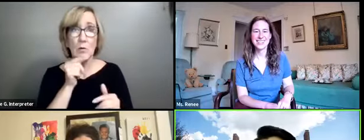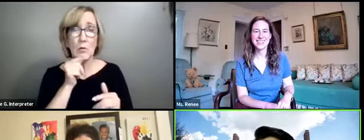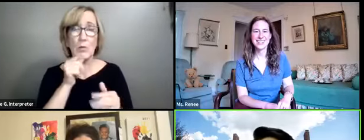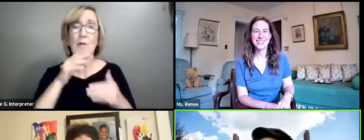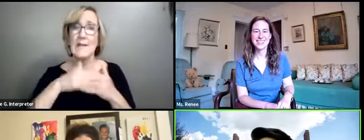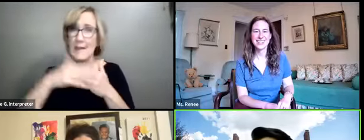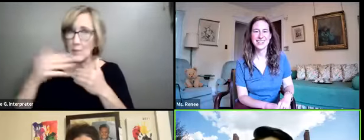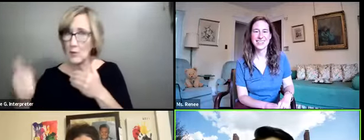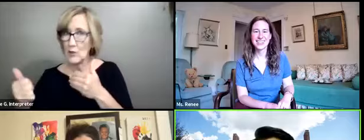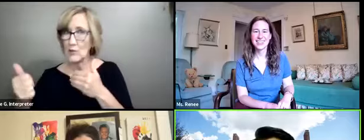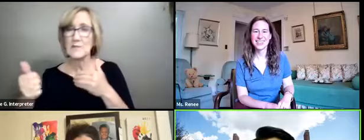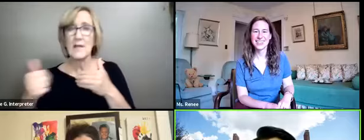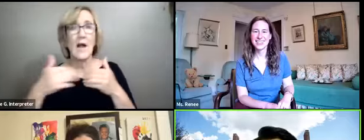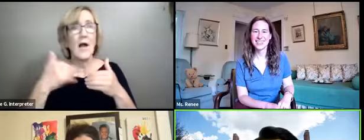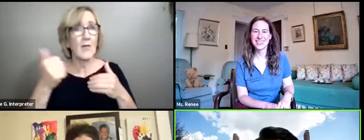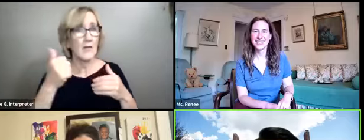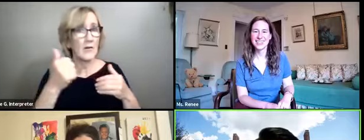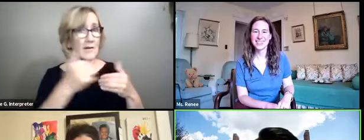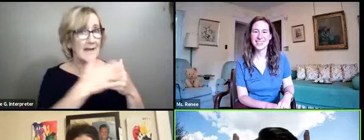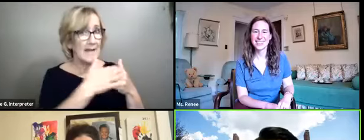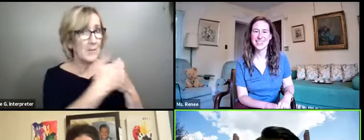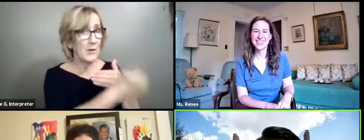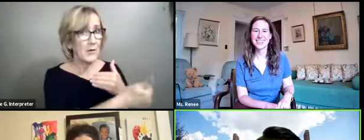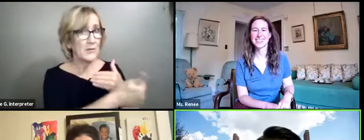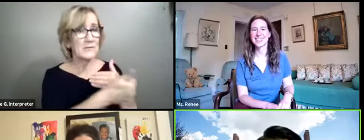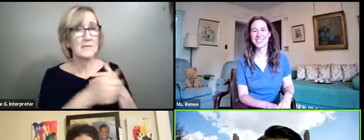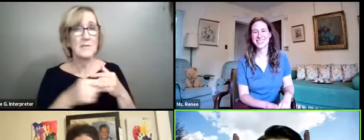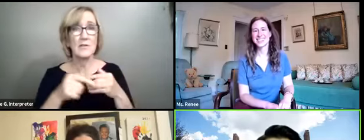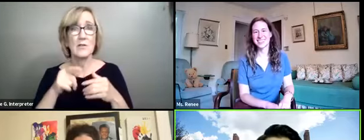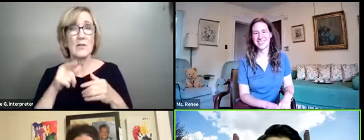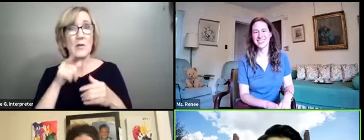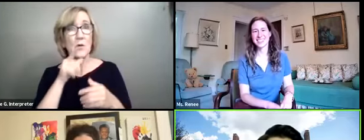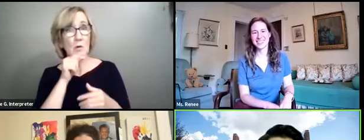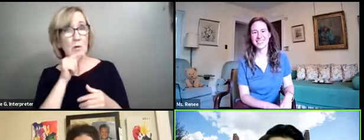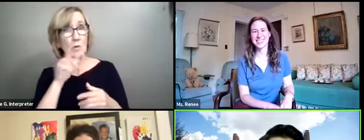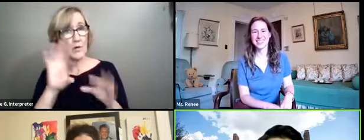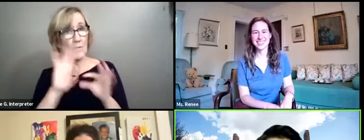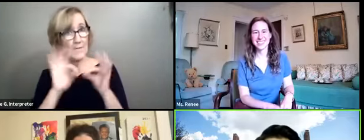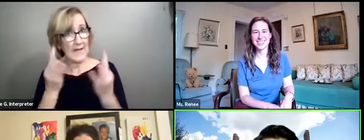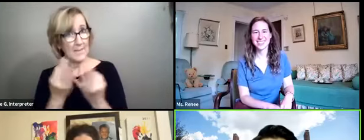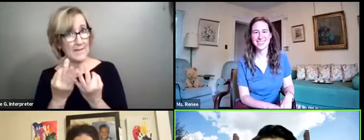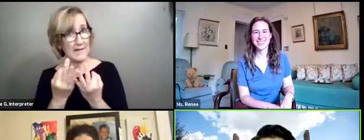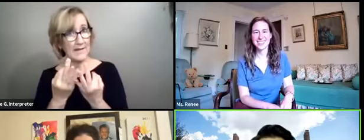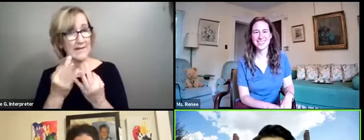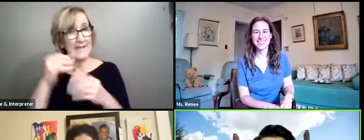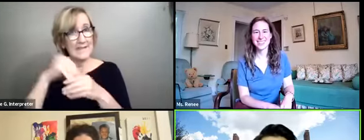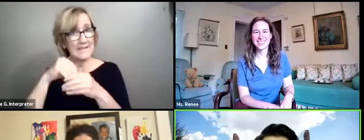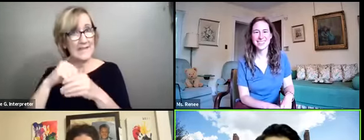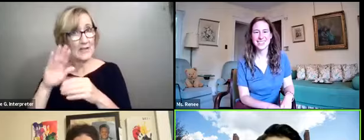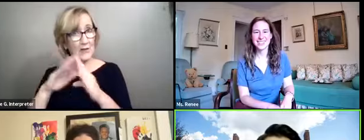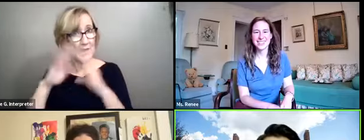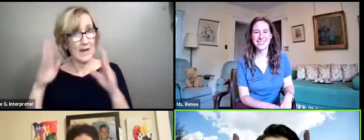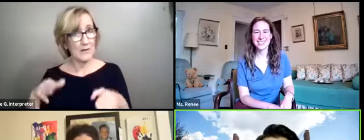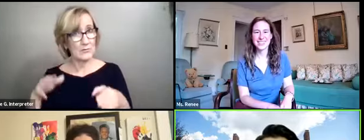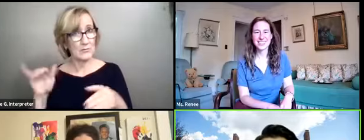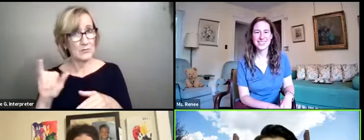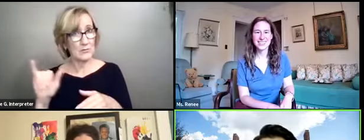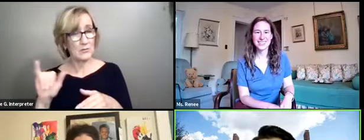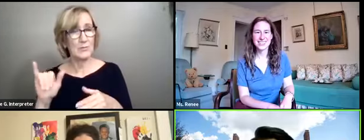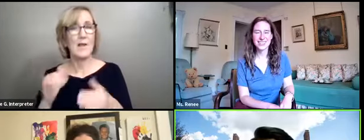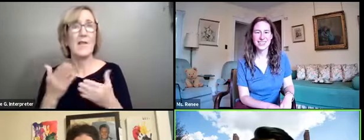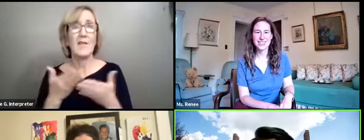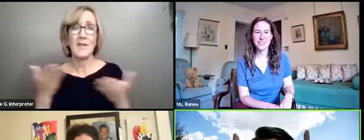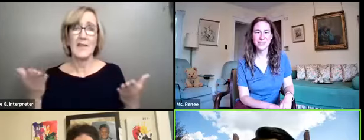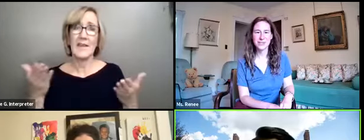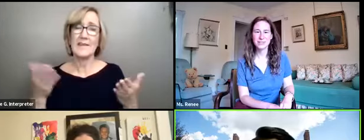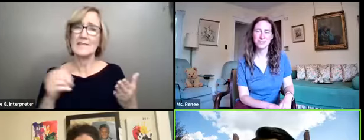neighbors, and also your family inside your own house itself. So things that you